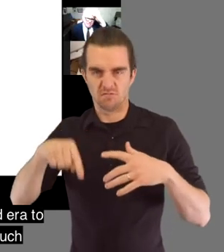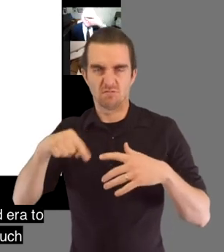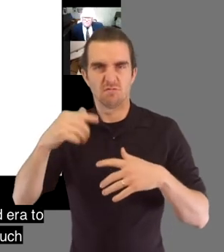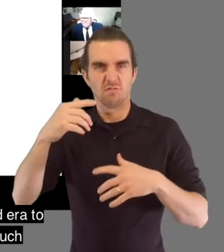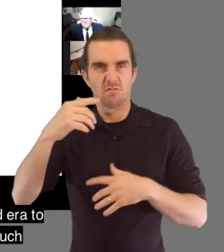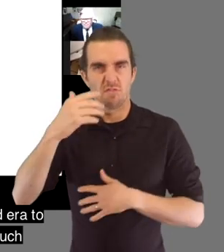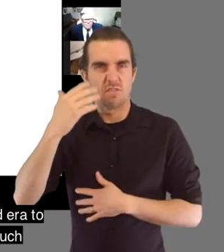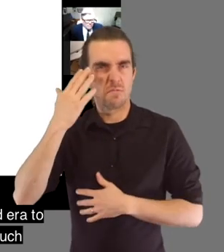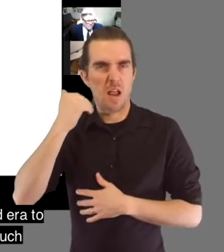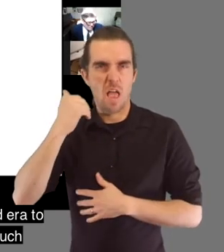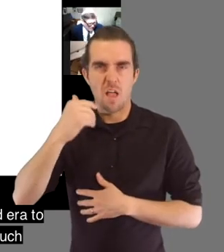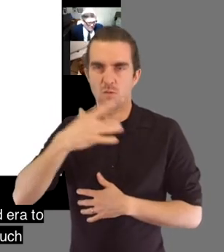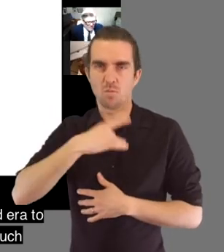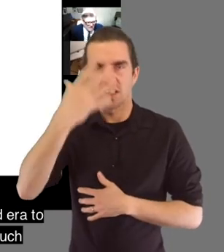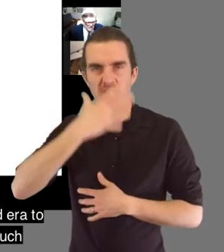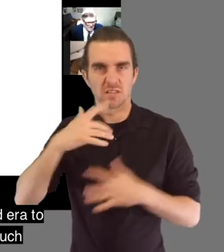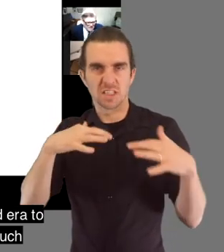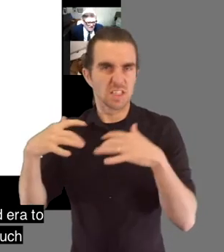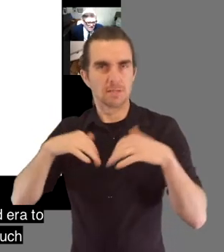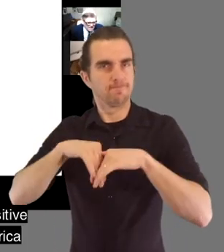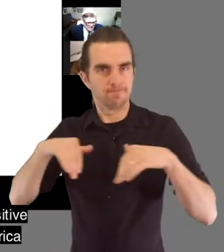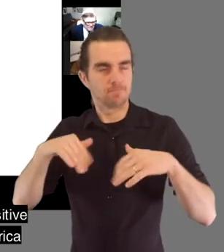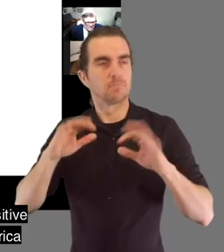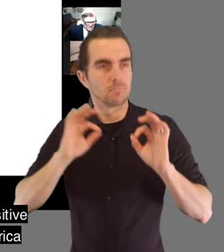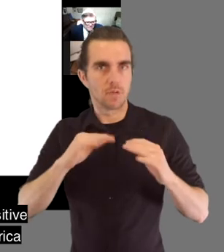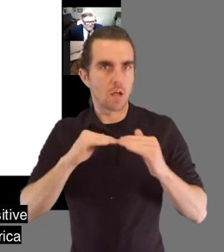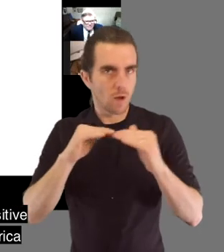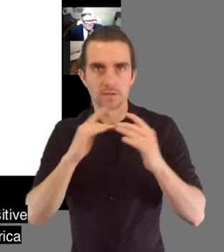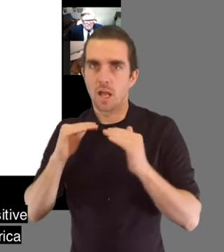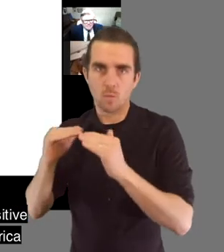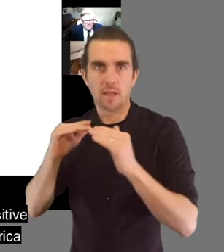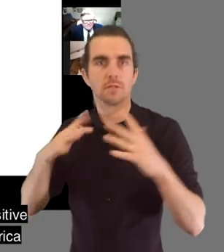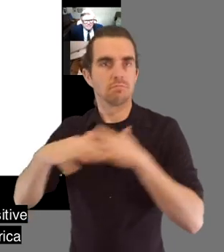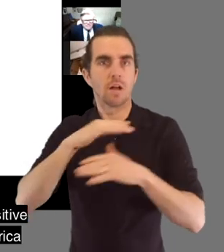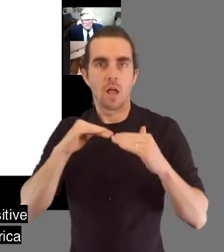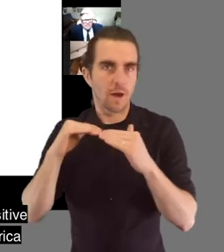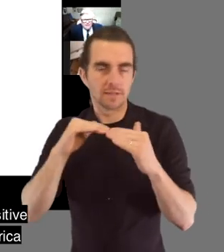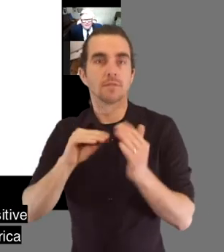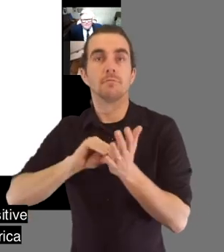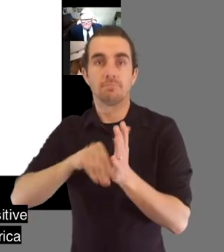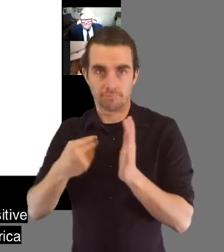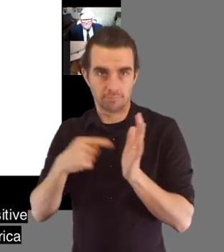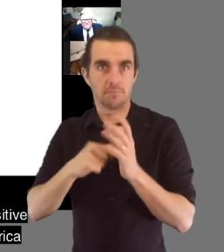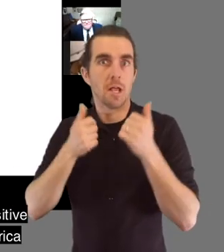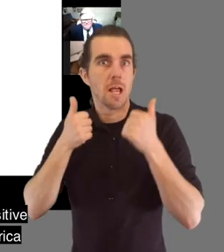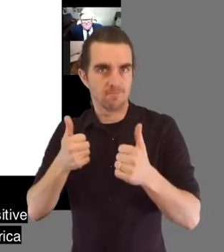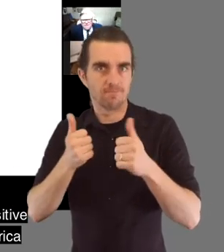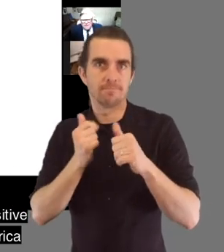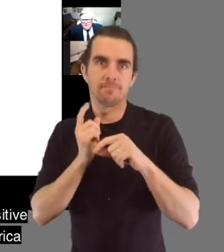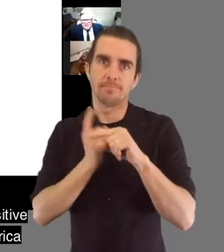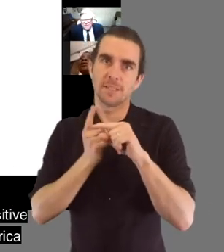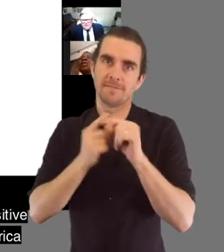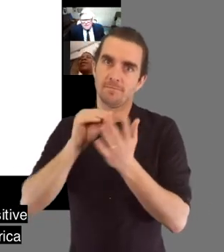and inclusion for all. Much legislations were passed. The positive policy environment in